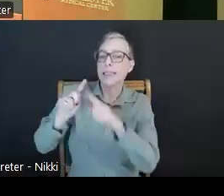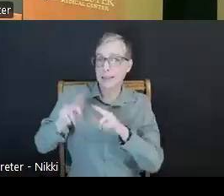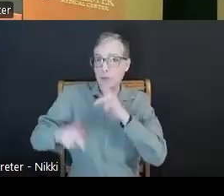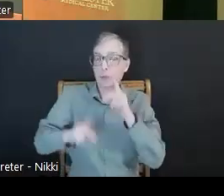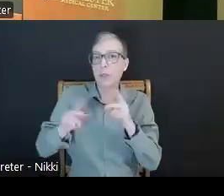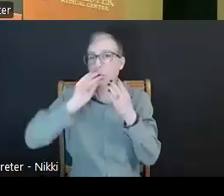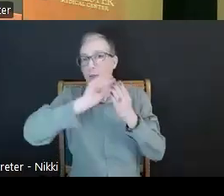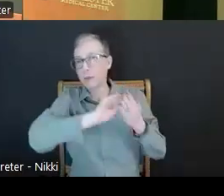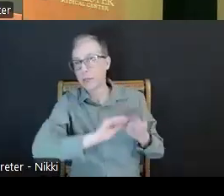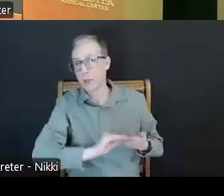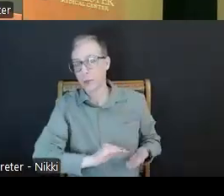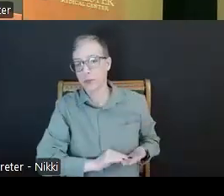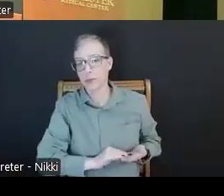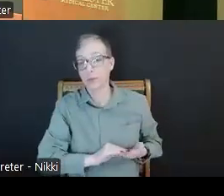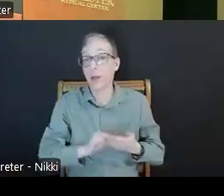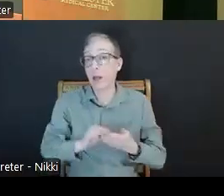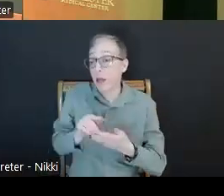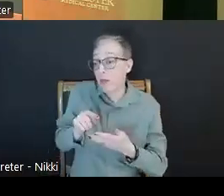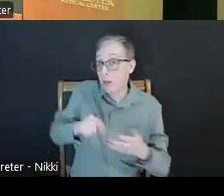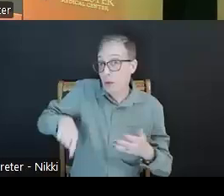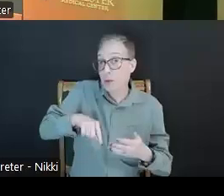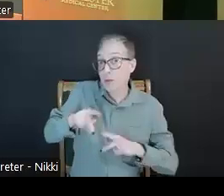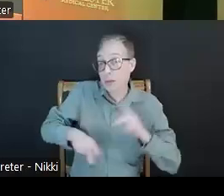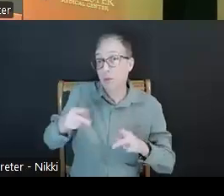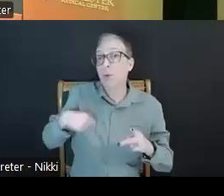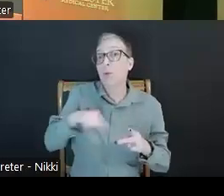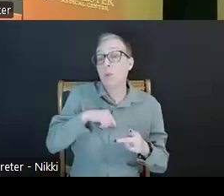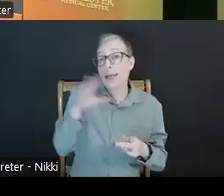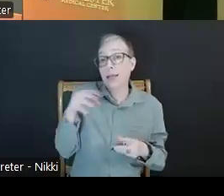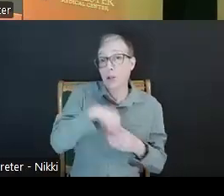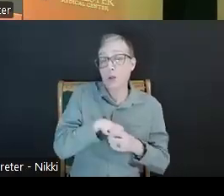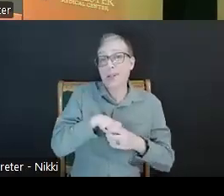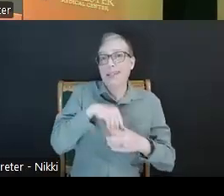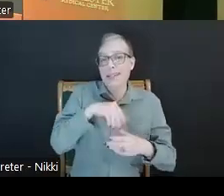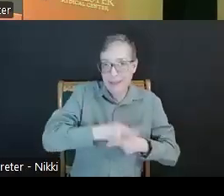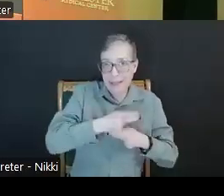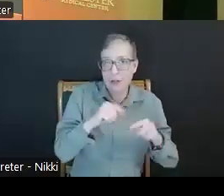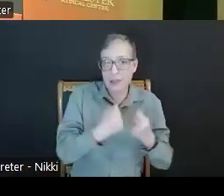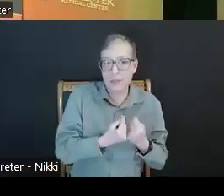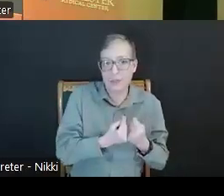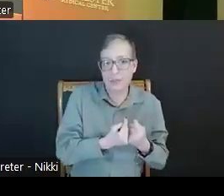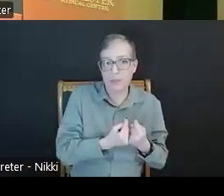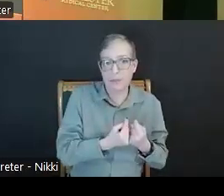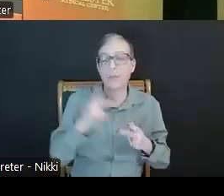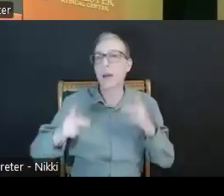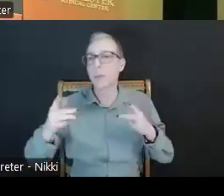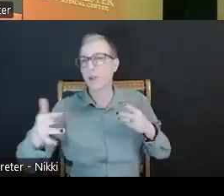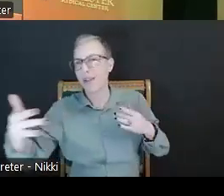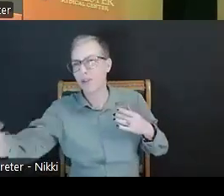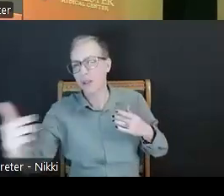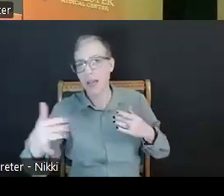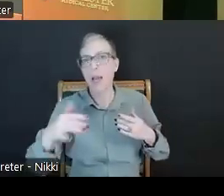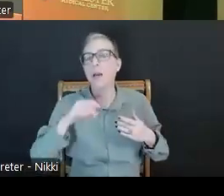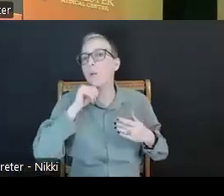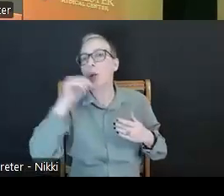that we are counting as on the care team. Not because the people who come after that don't matter, but because the longer someone's in the hospital, the more people there are, and the problem becomes much